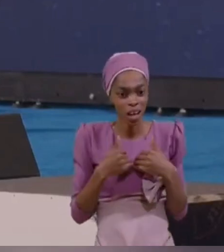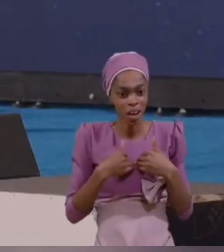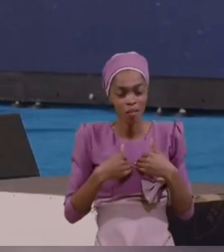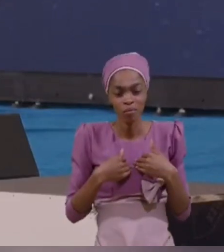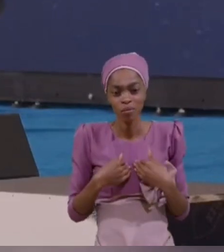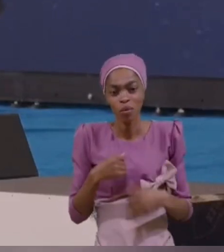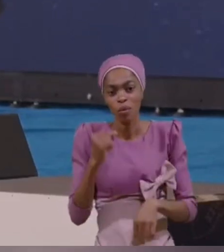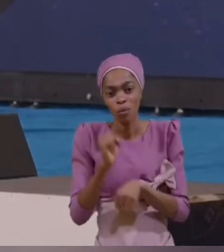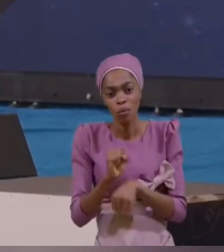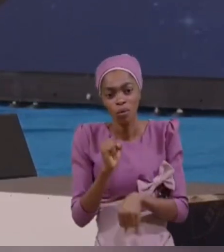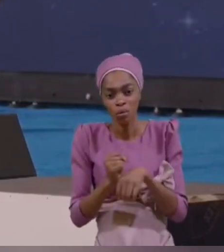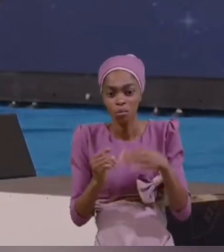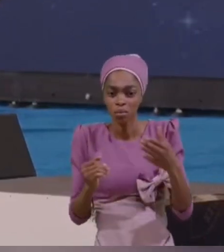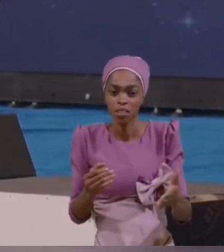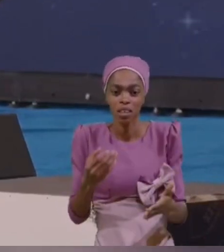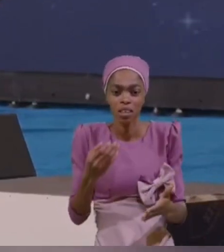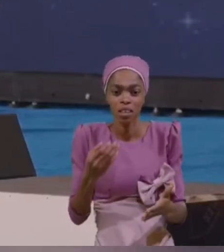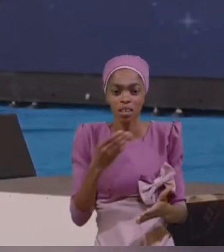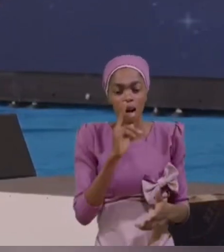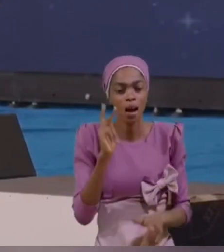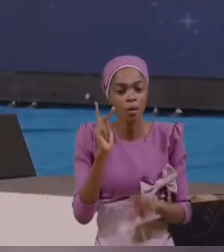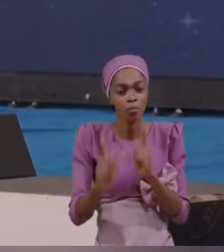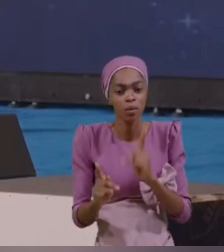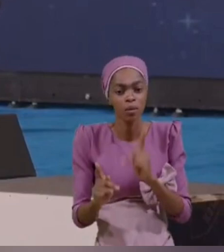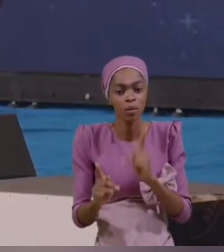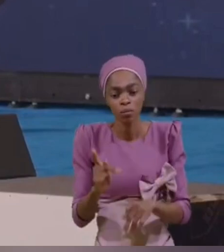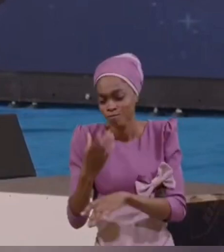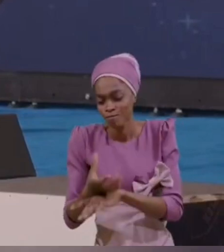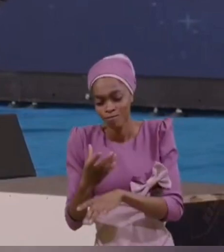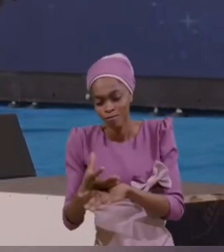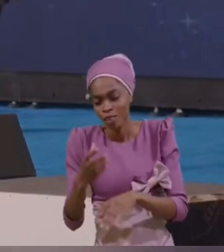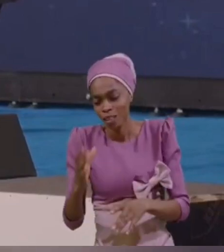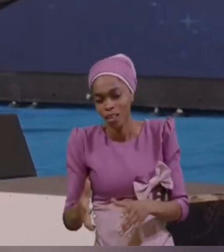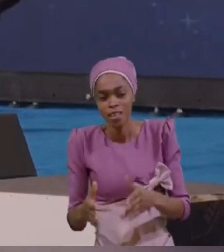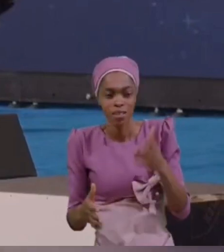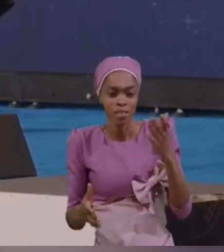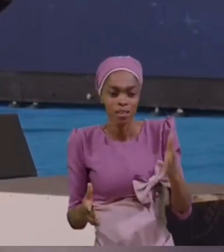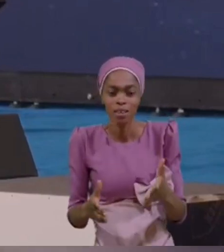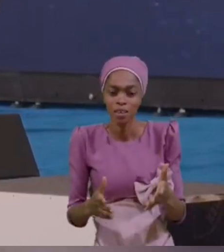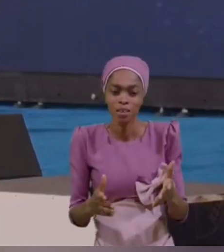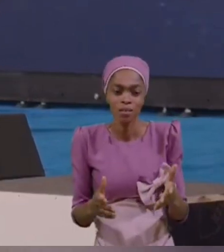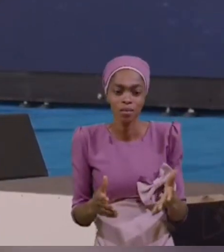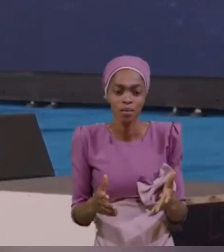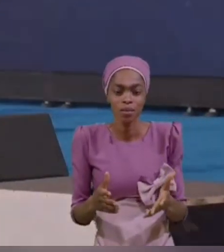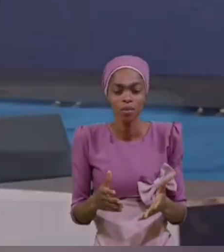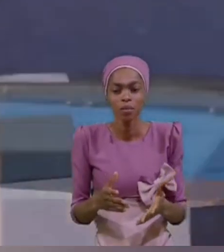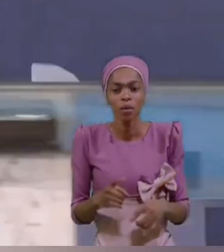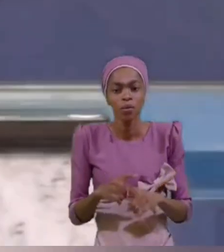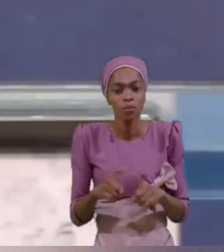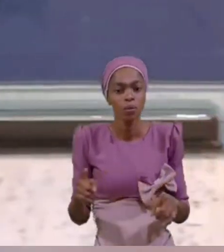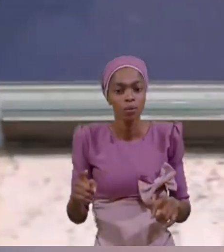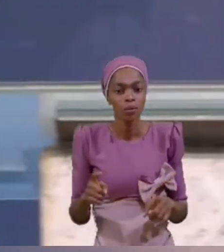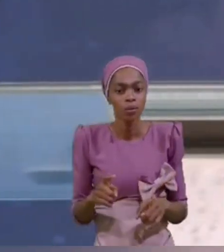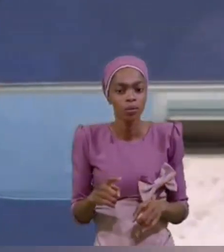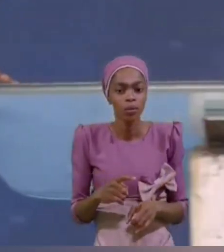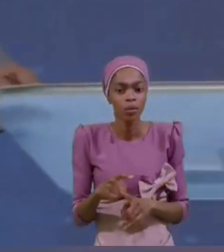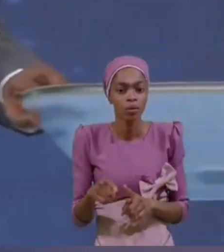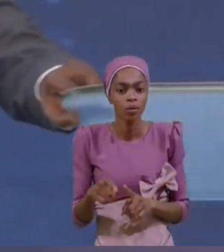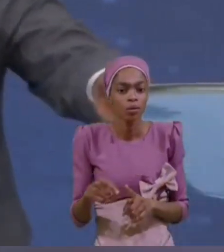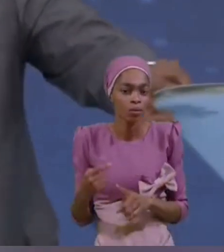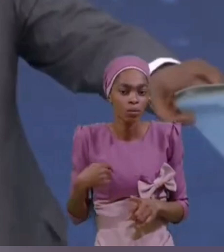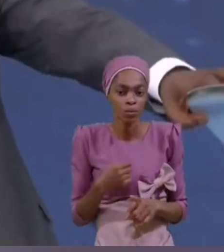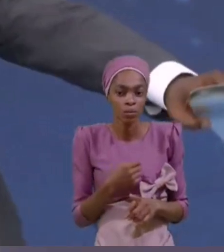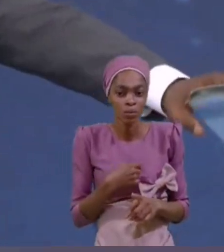There are indigent people around. But we must build